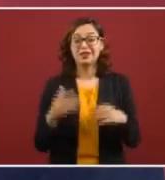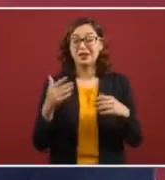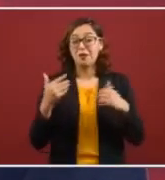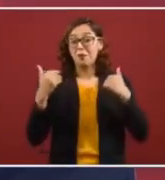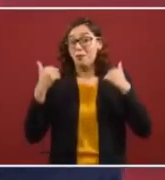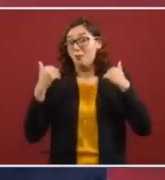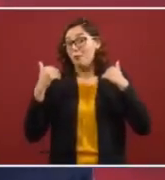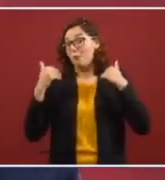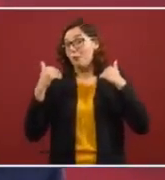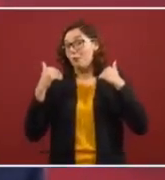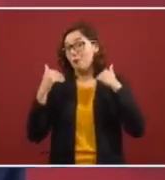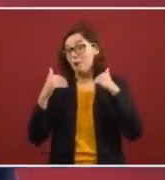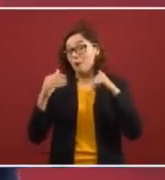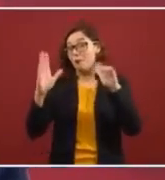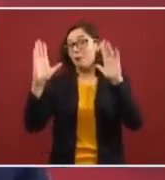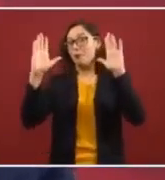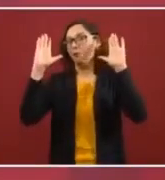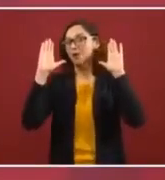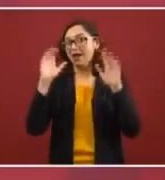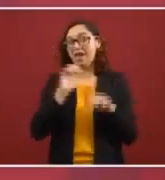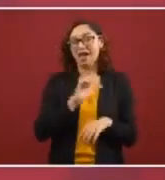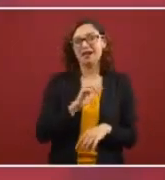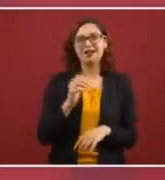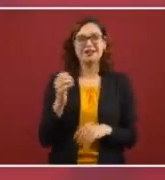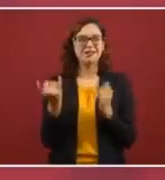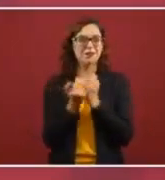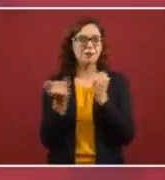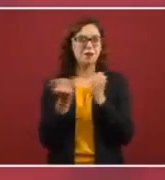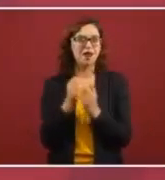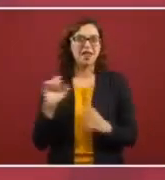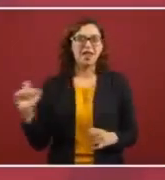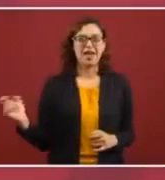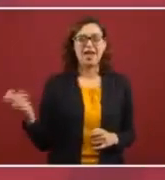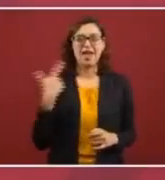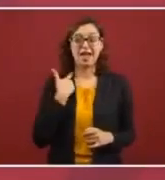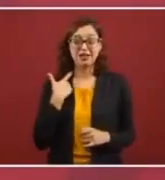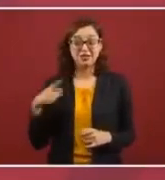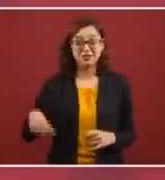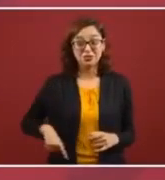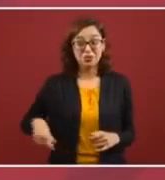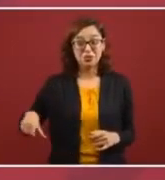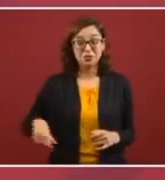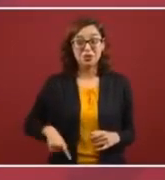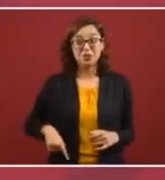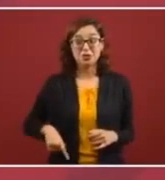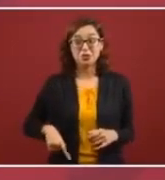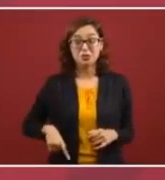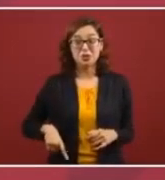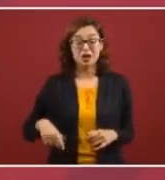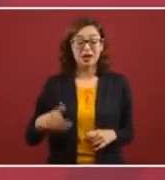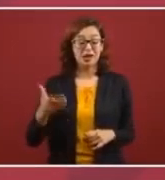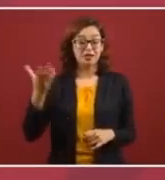in the past or in other times, well, it was,